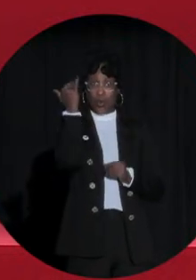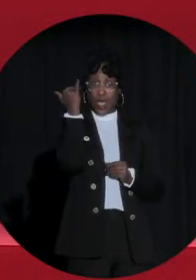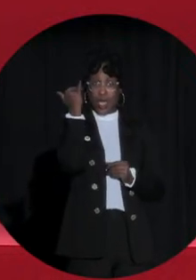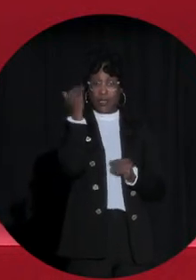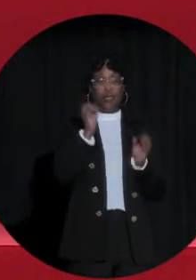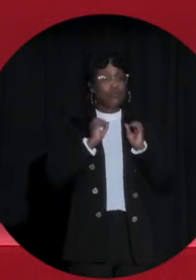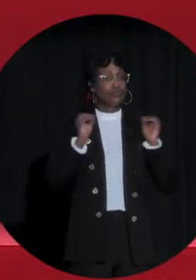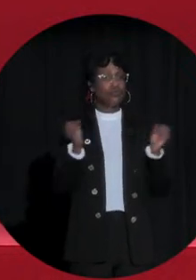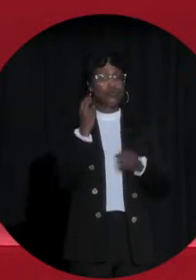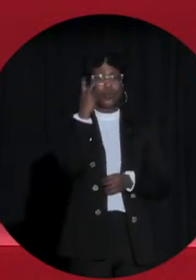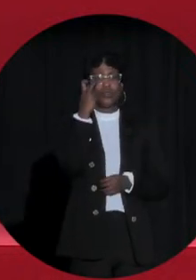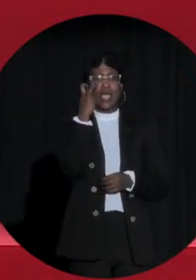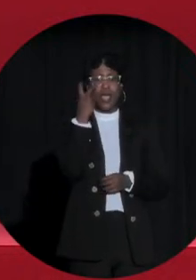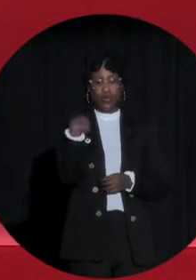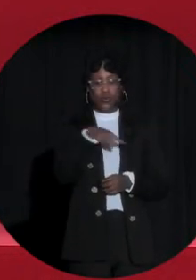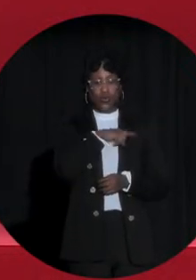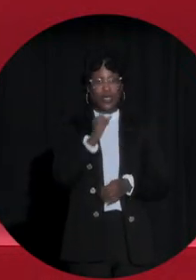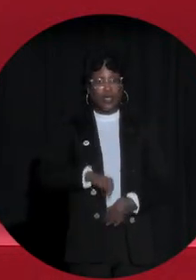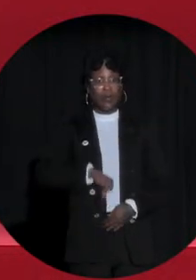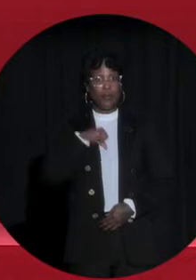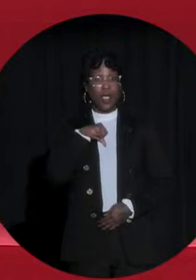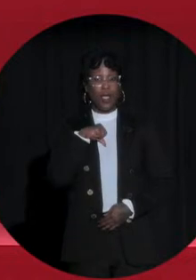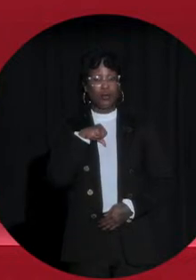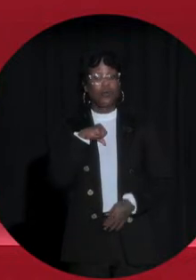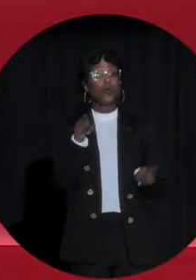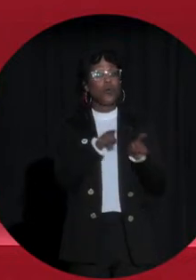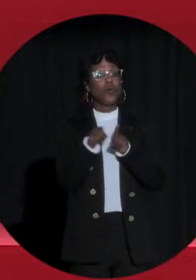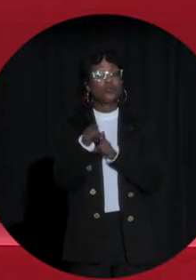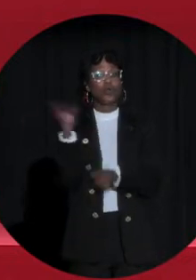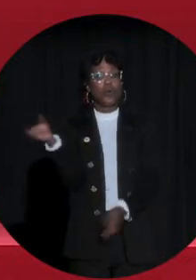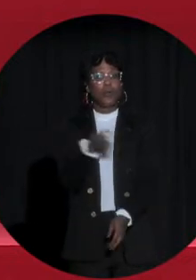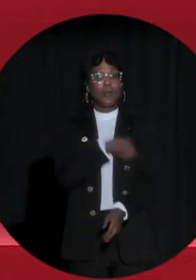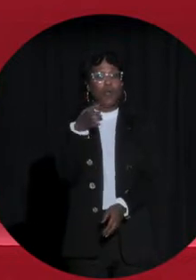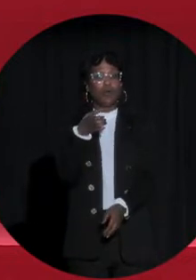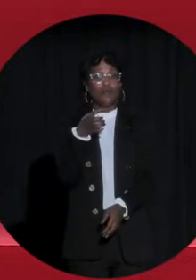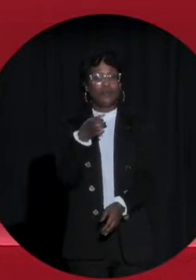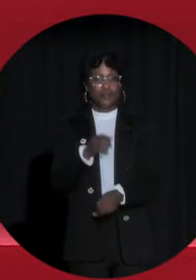only proud, we are powerful.